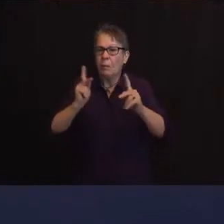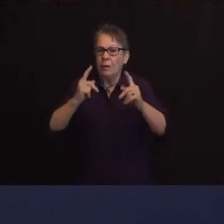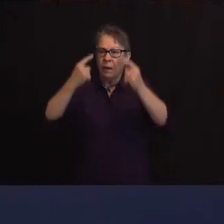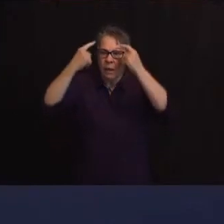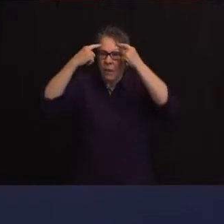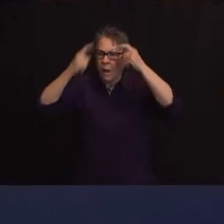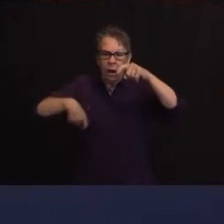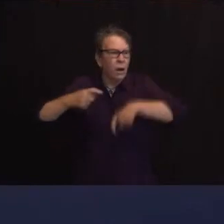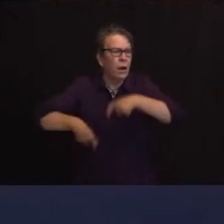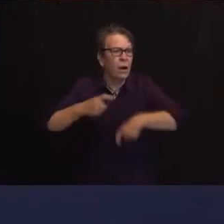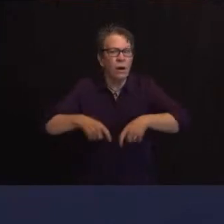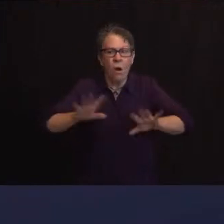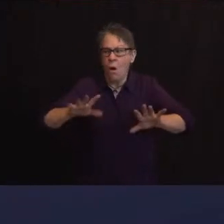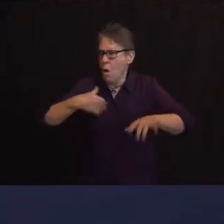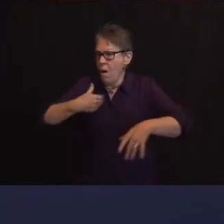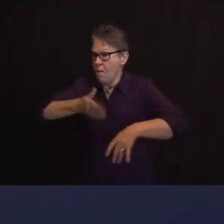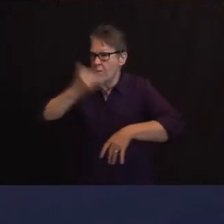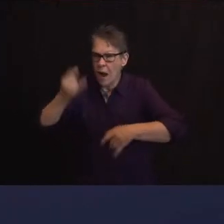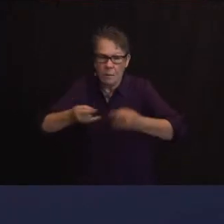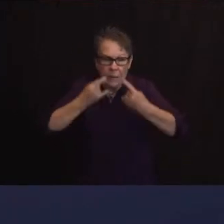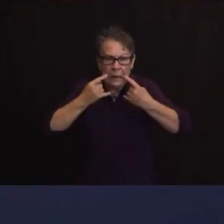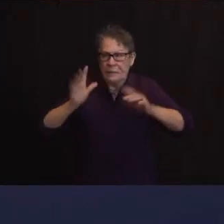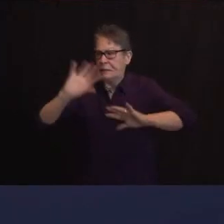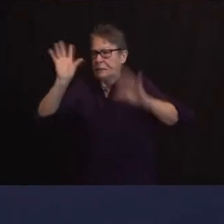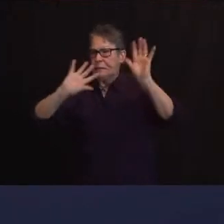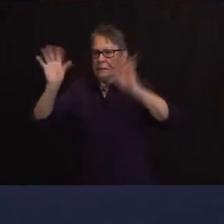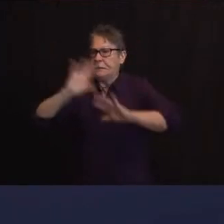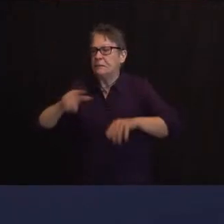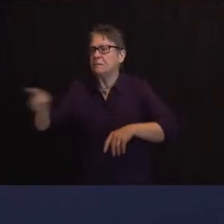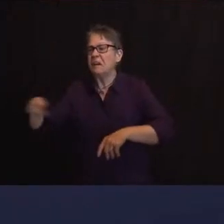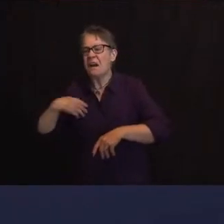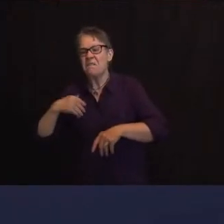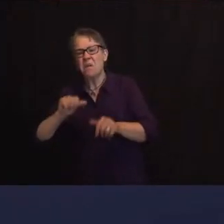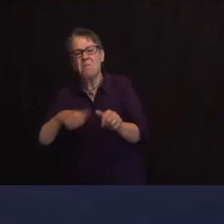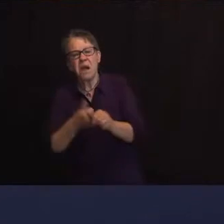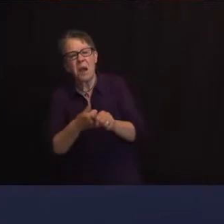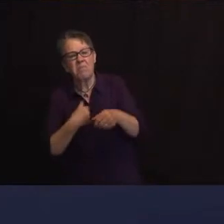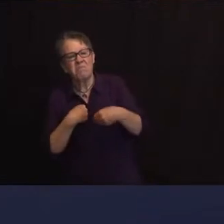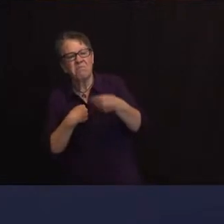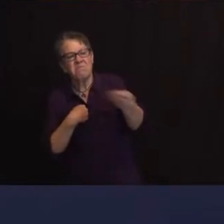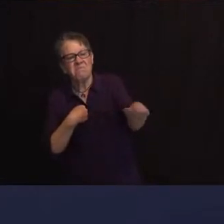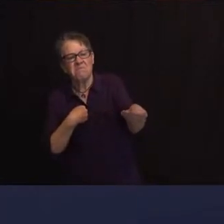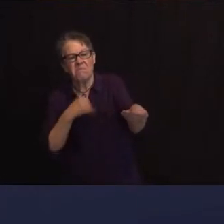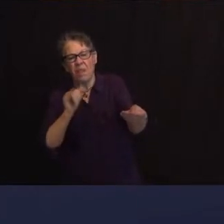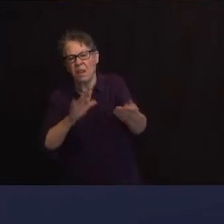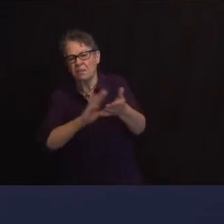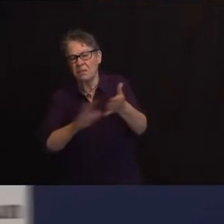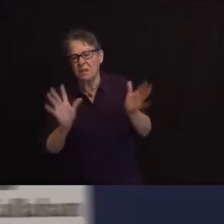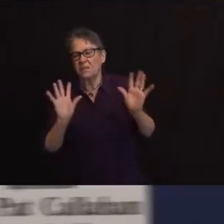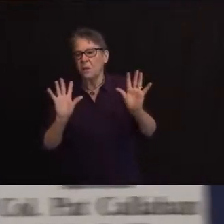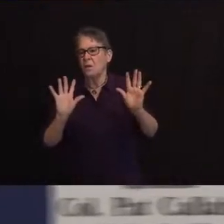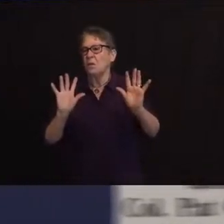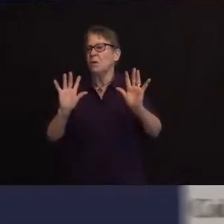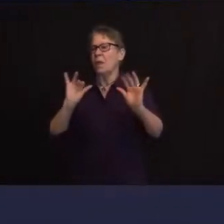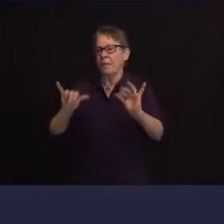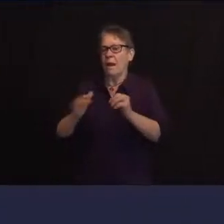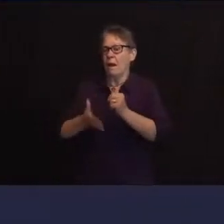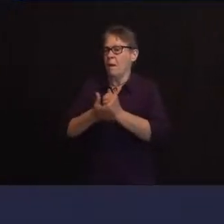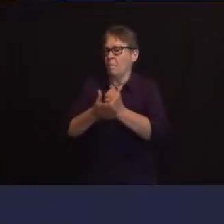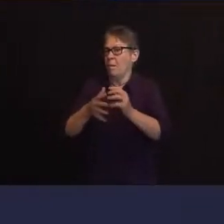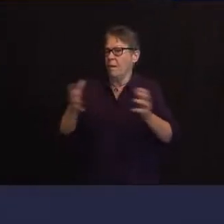supplies ready to help in order to make sure that compliance continues to happen. Having said that, we enforce aggressively, and we will continue to do